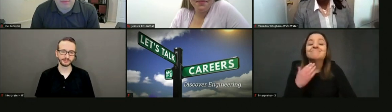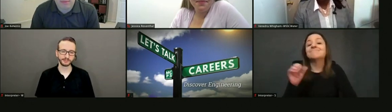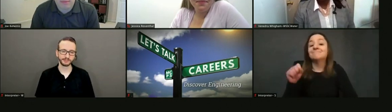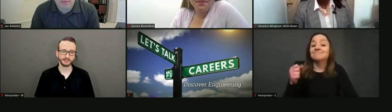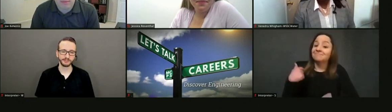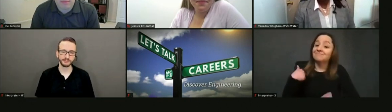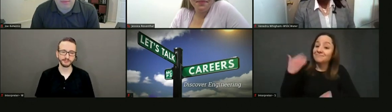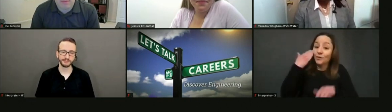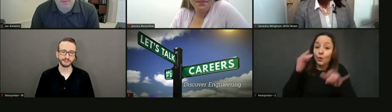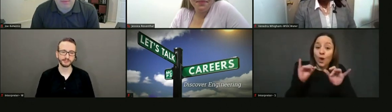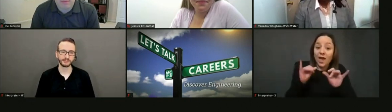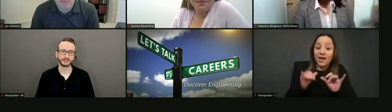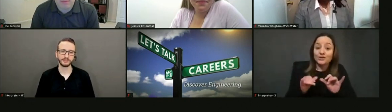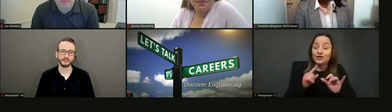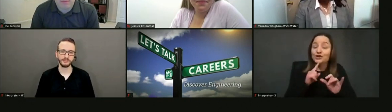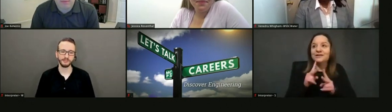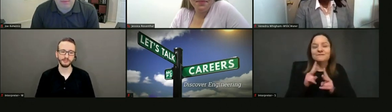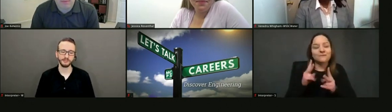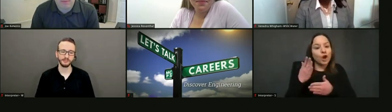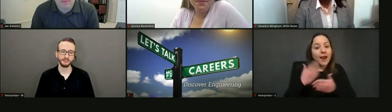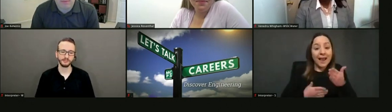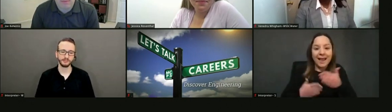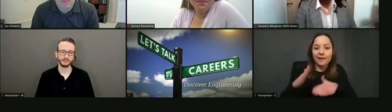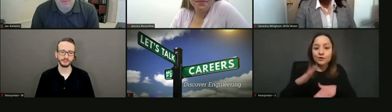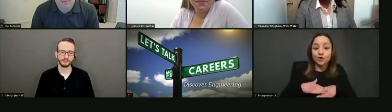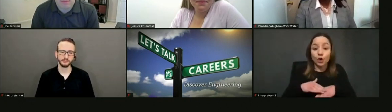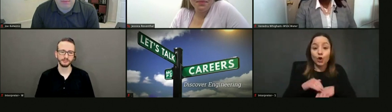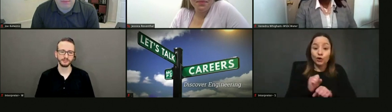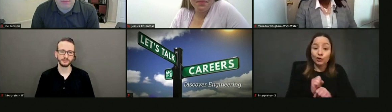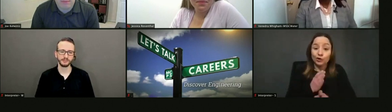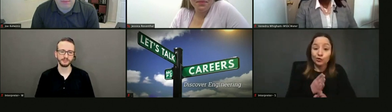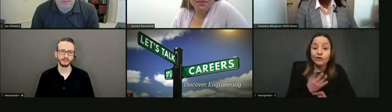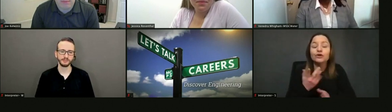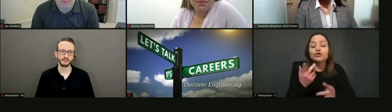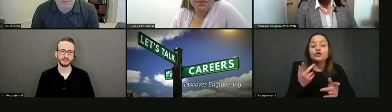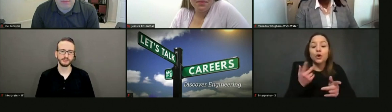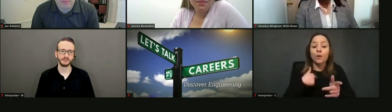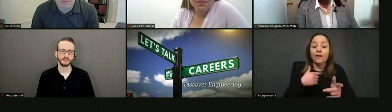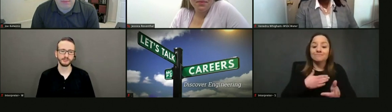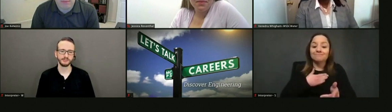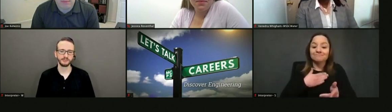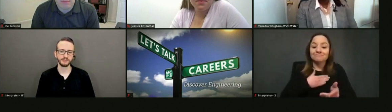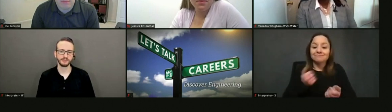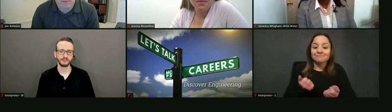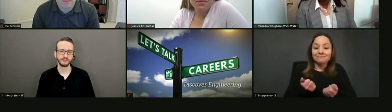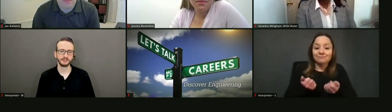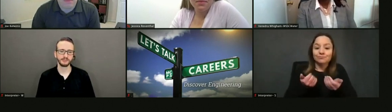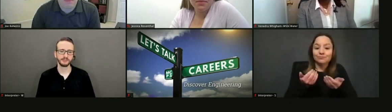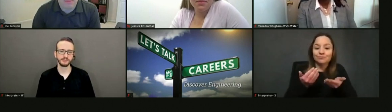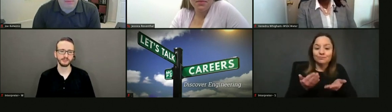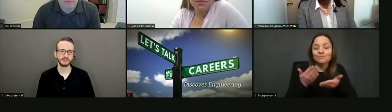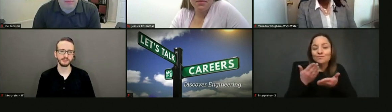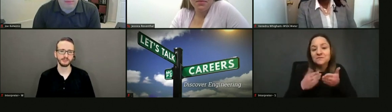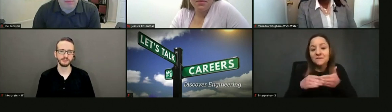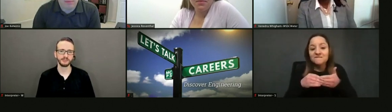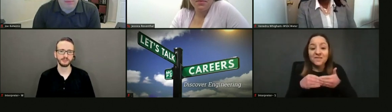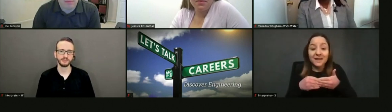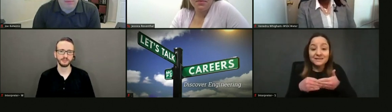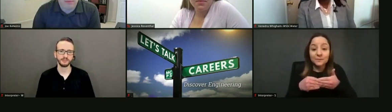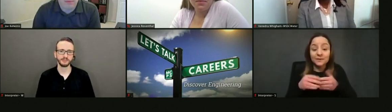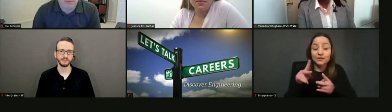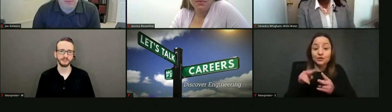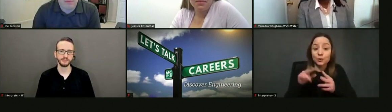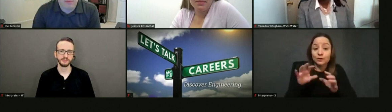know engineering is a very hands-on career, so I'm glad it has provided you with some of the flexibility to either do